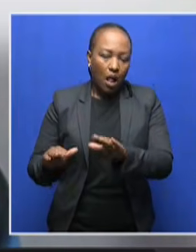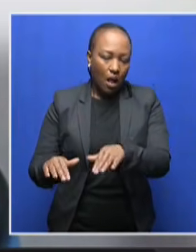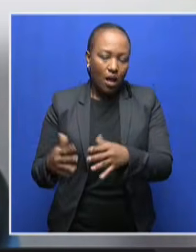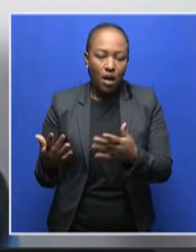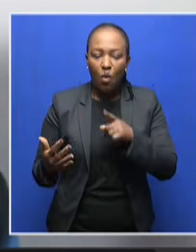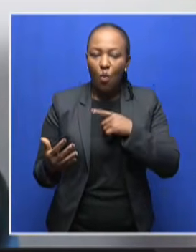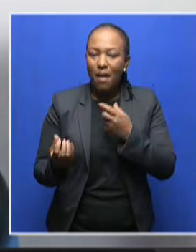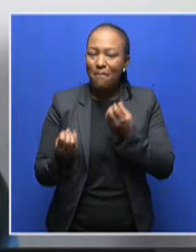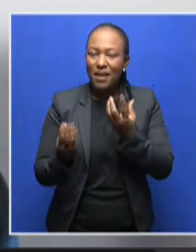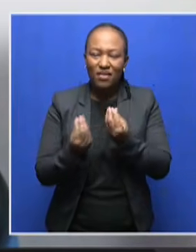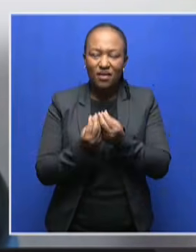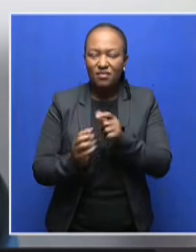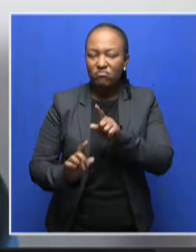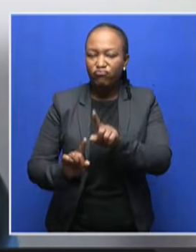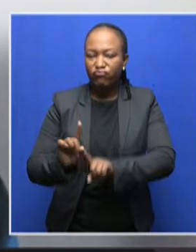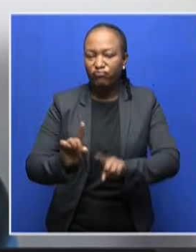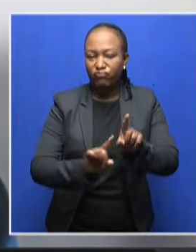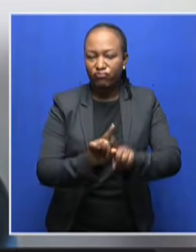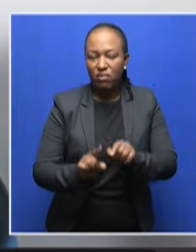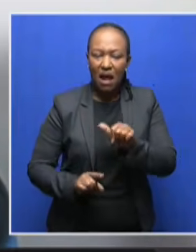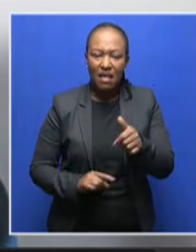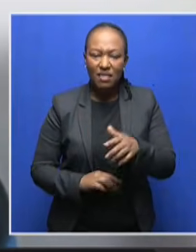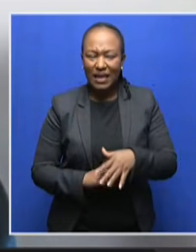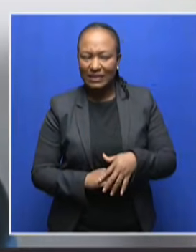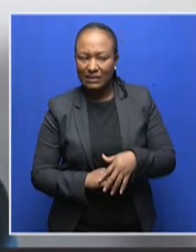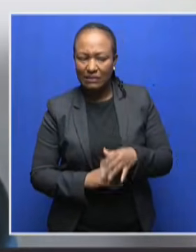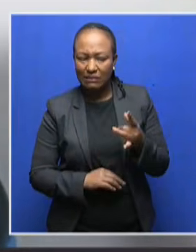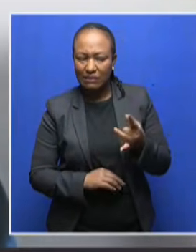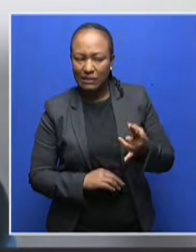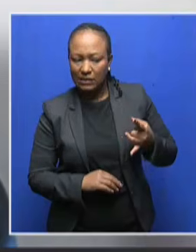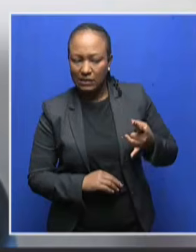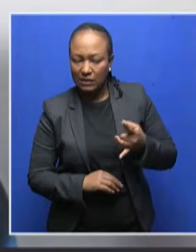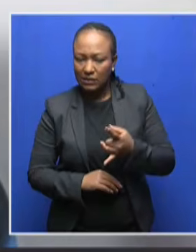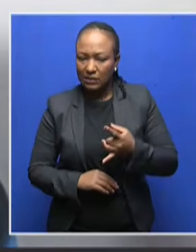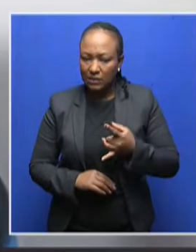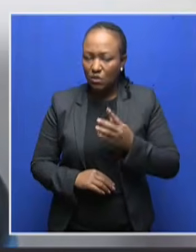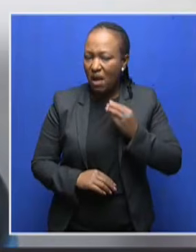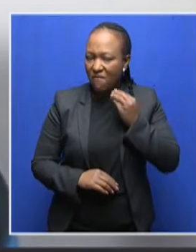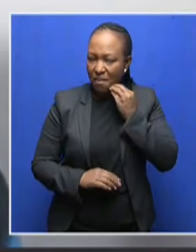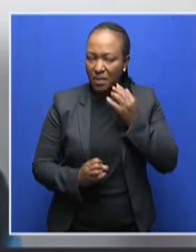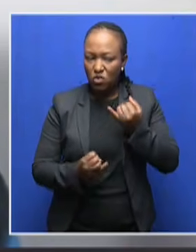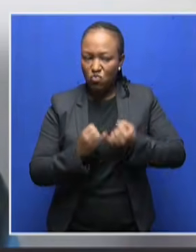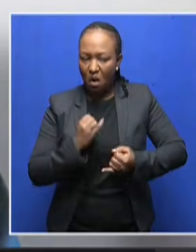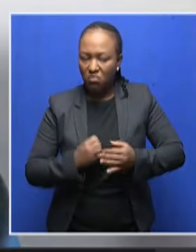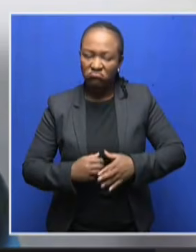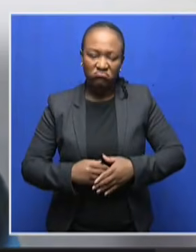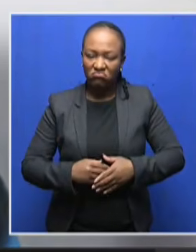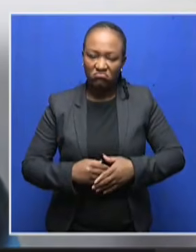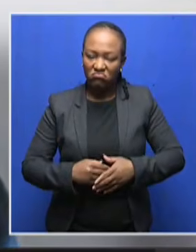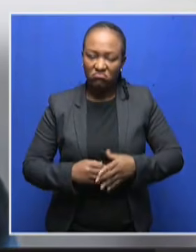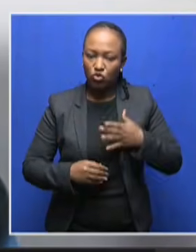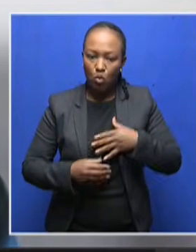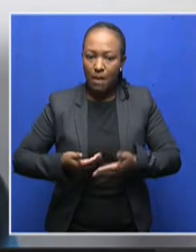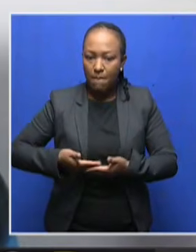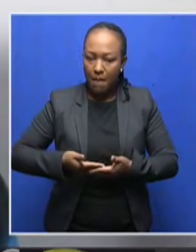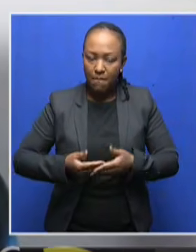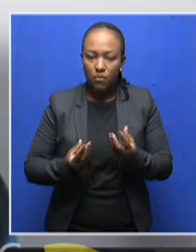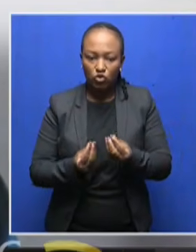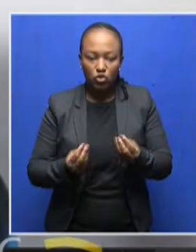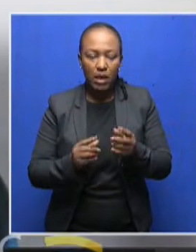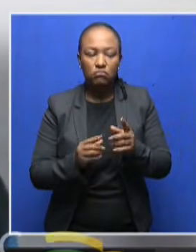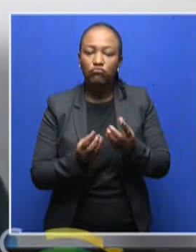There might be some level of reluctance to be vaccinated because of misinformation, disinformation, but I think this is most symptomatic